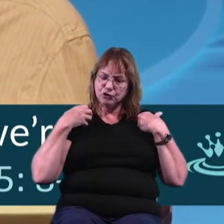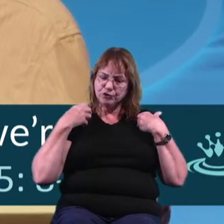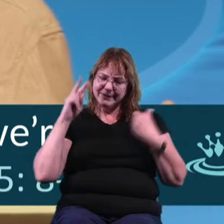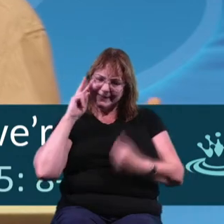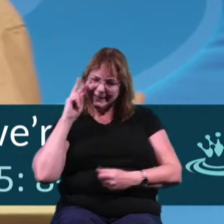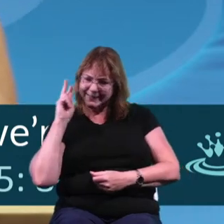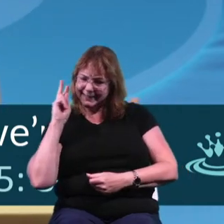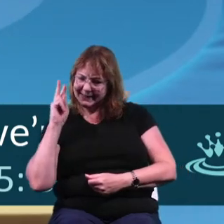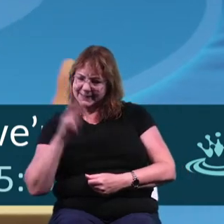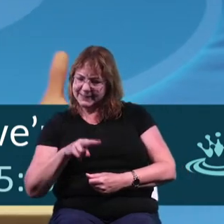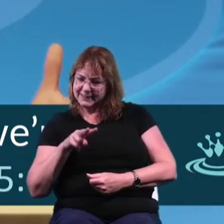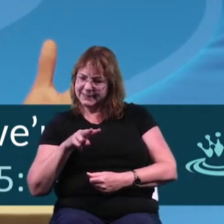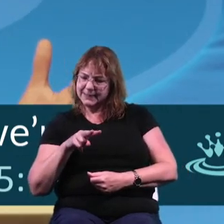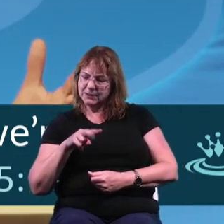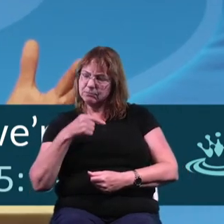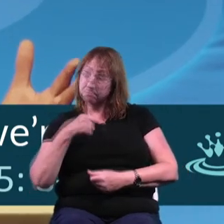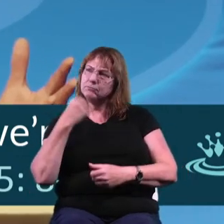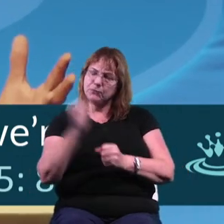what I did.